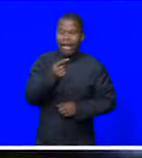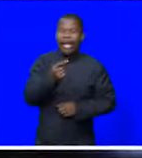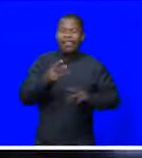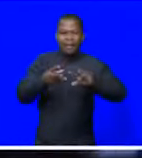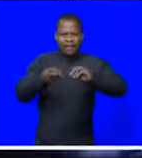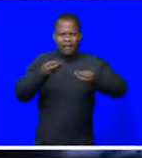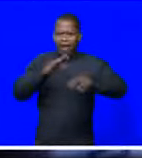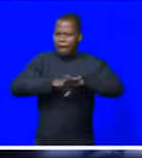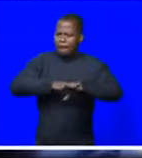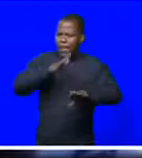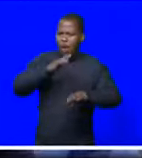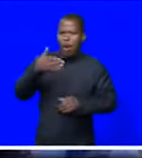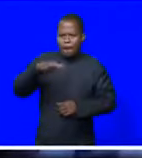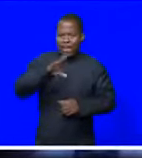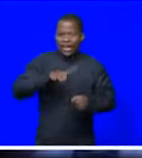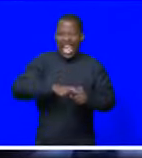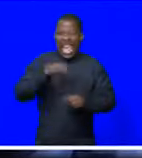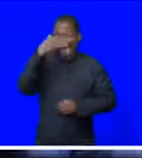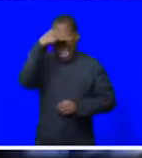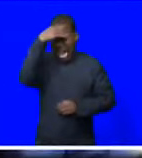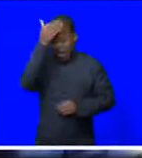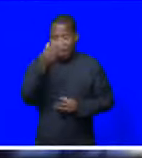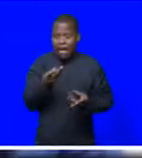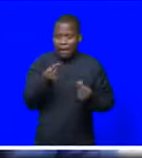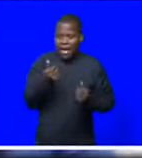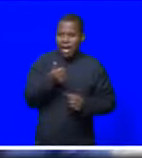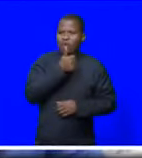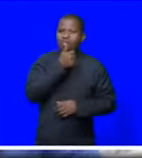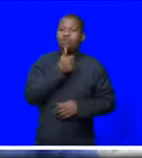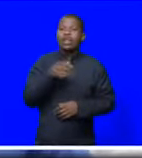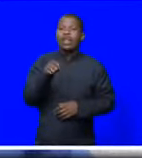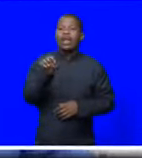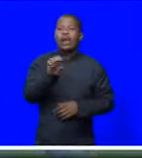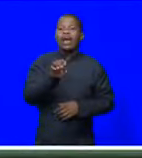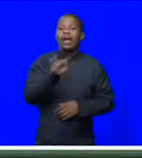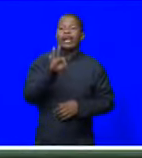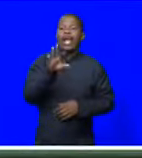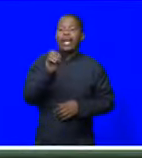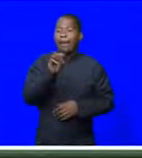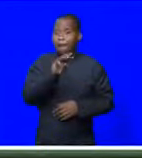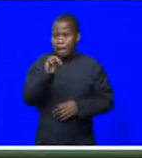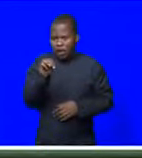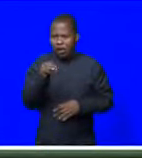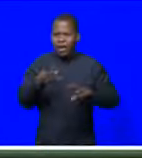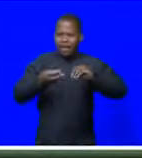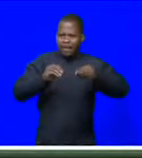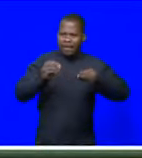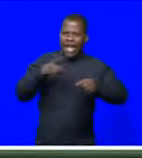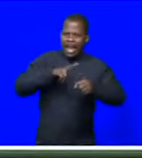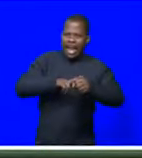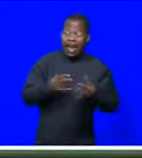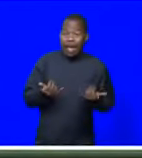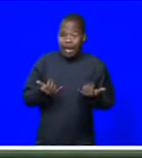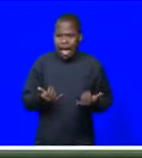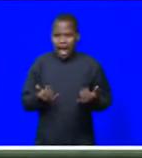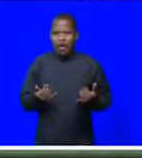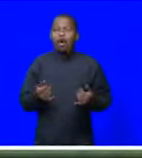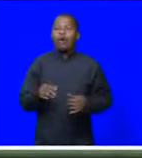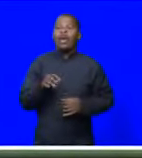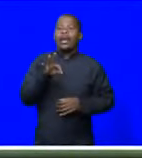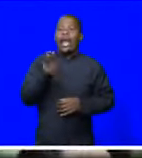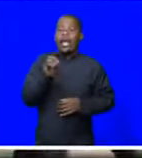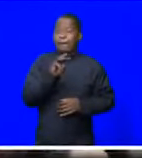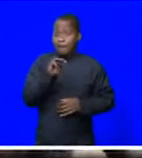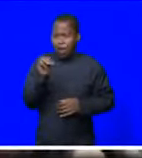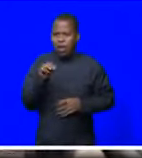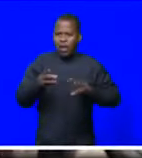games. So far, government has spent more than 30 million emalangeni for the rehabilitation of the stadium and has set aside another 30 million for